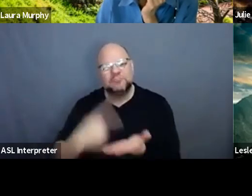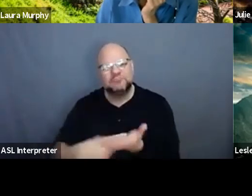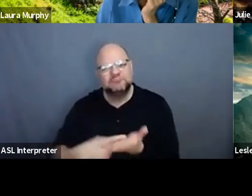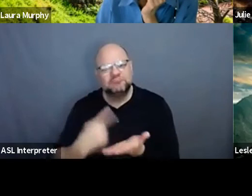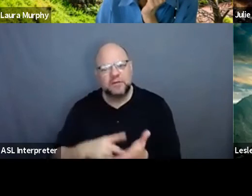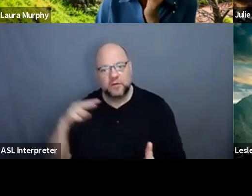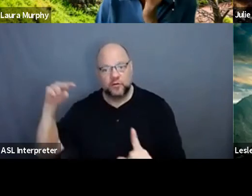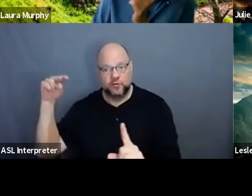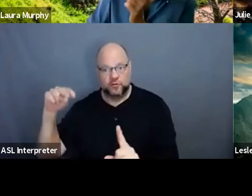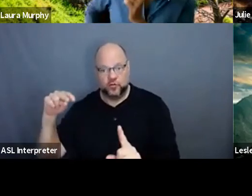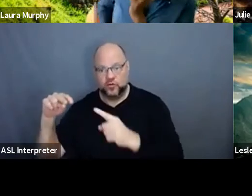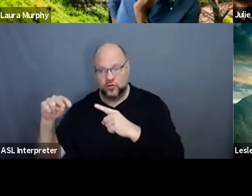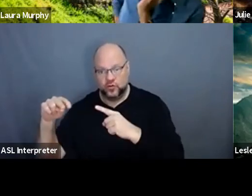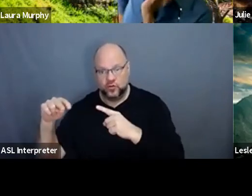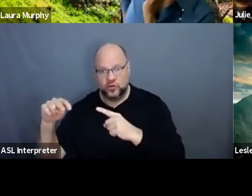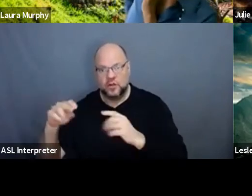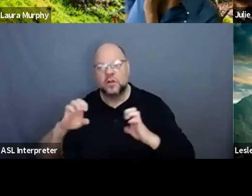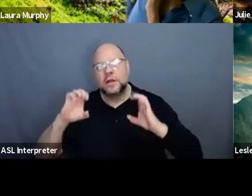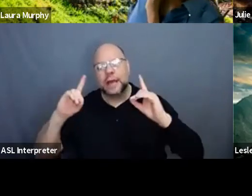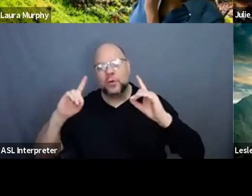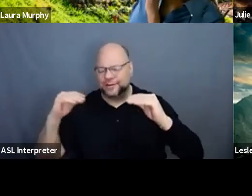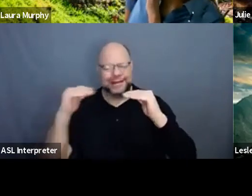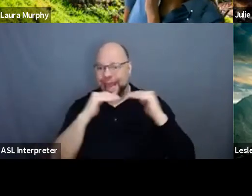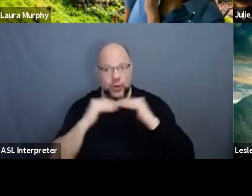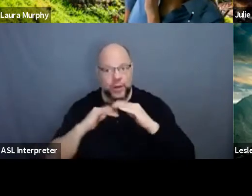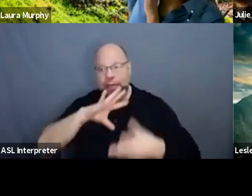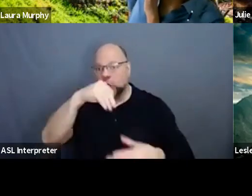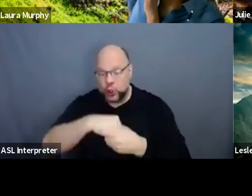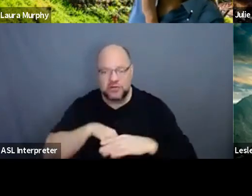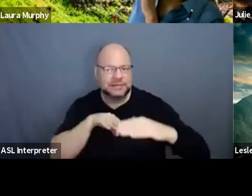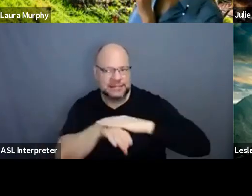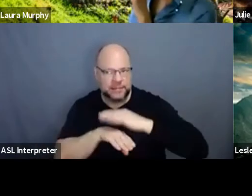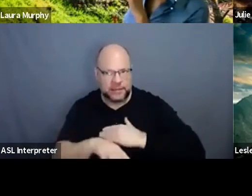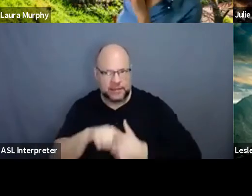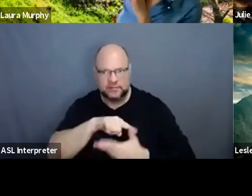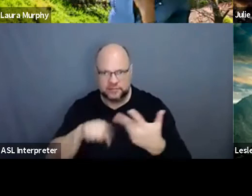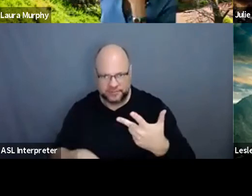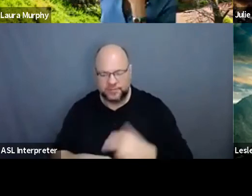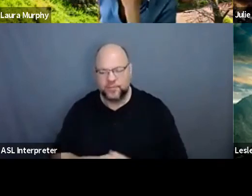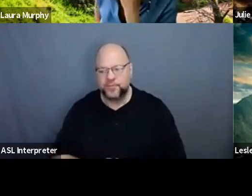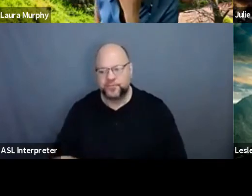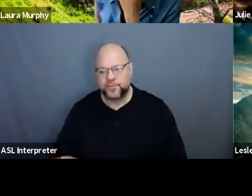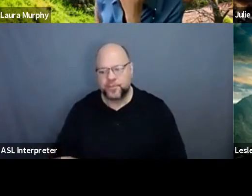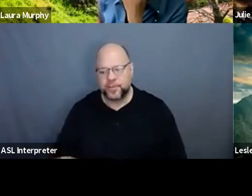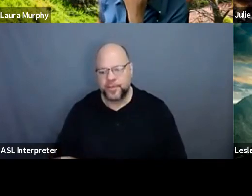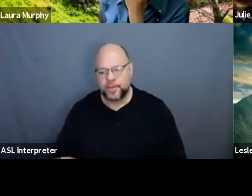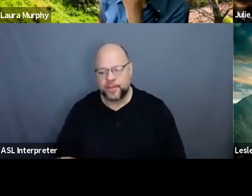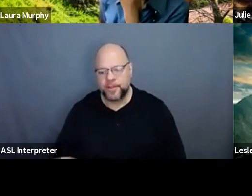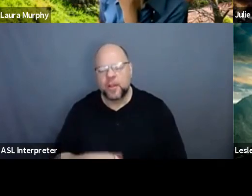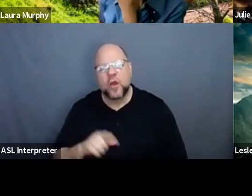from the standpoint of sort of equity, inclusion, accessibility. The other thing is I have